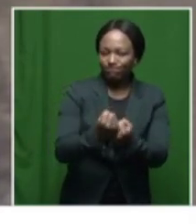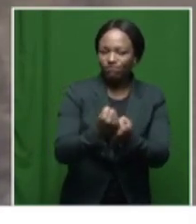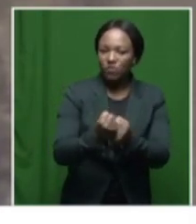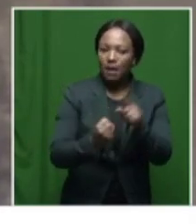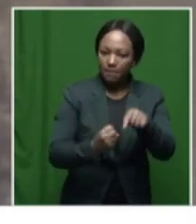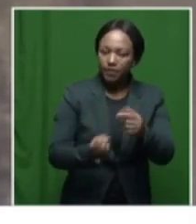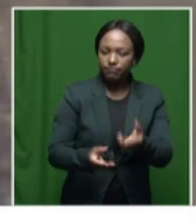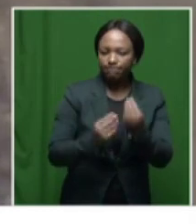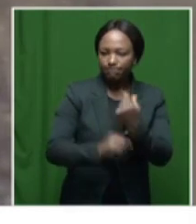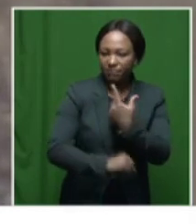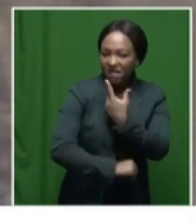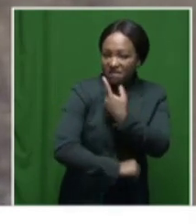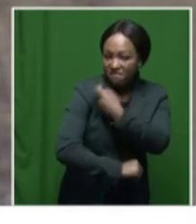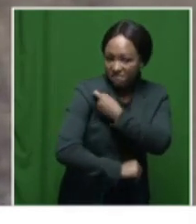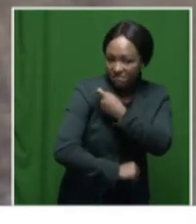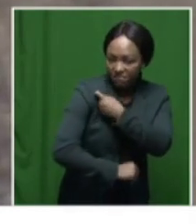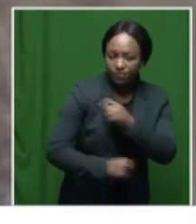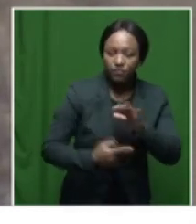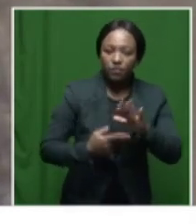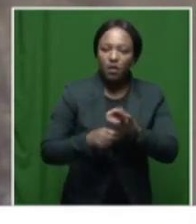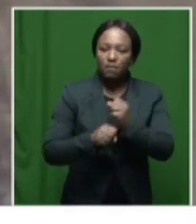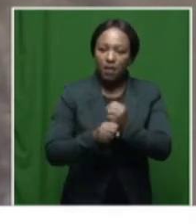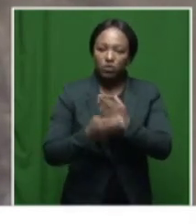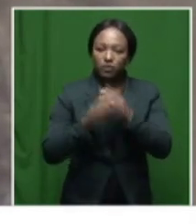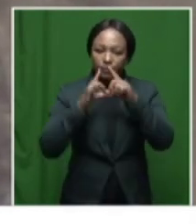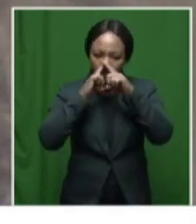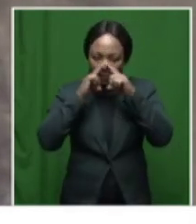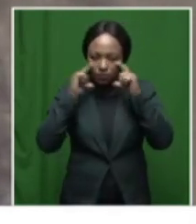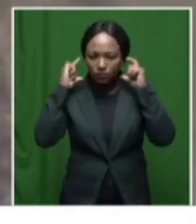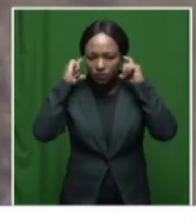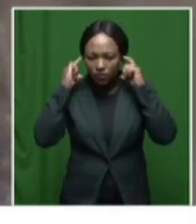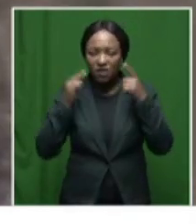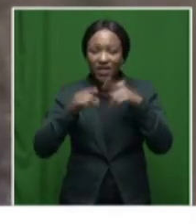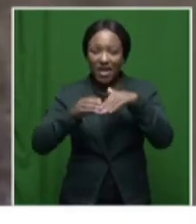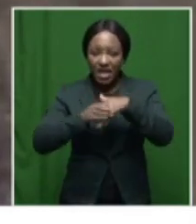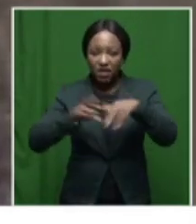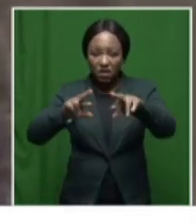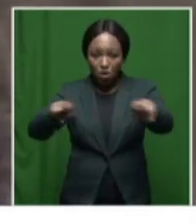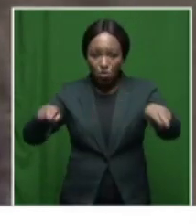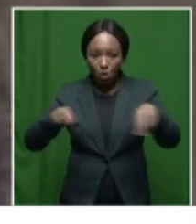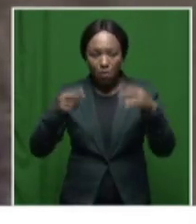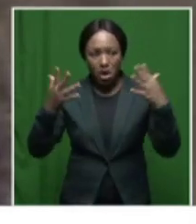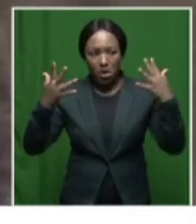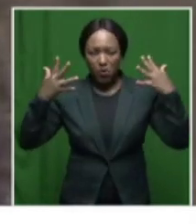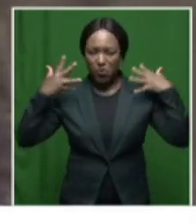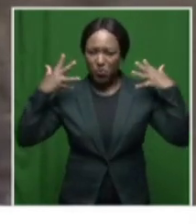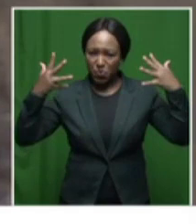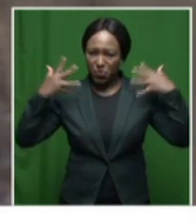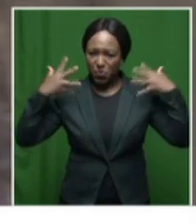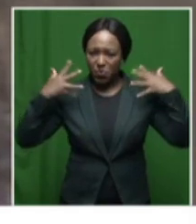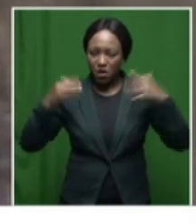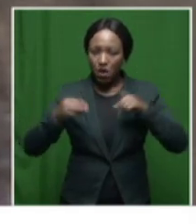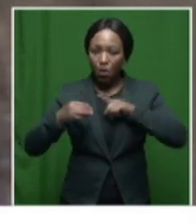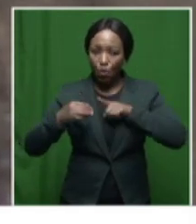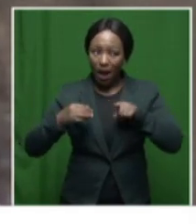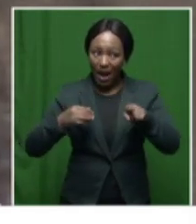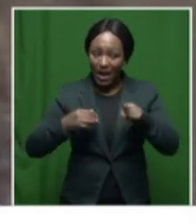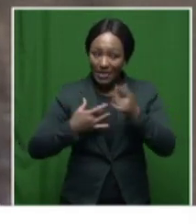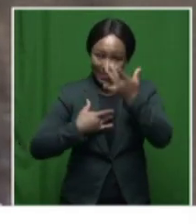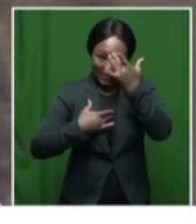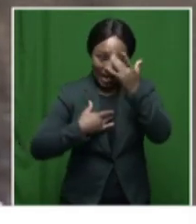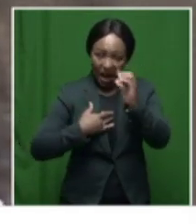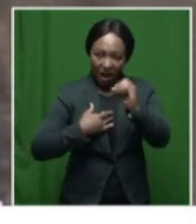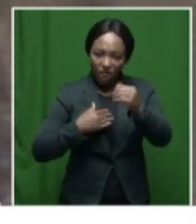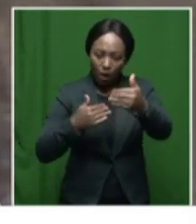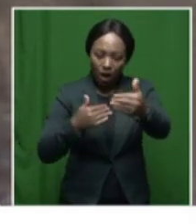vaccine, wearing a mask in congregations, making sure ventilation is on. These 3-4 things when an airborne disease is there is critical when